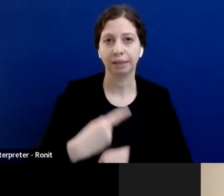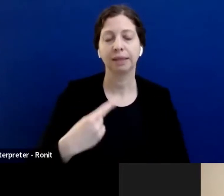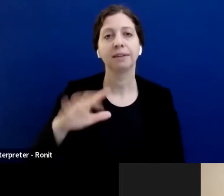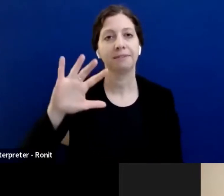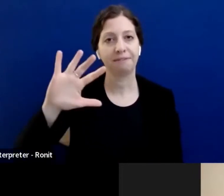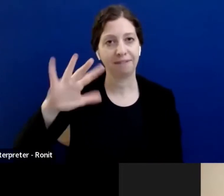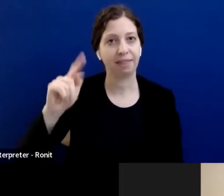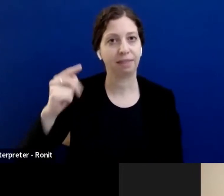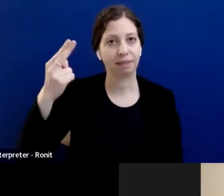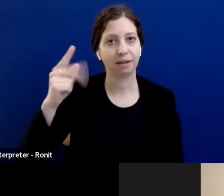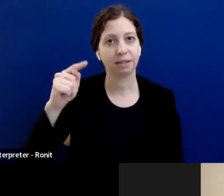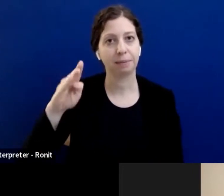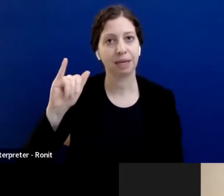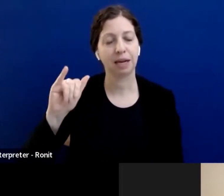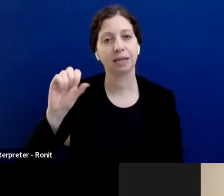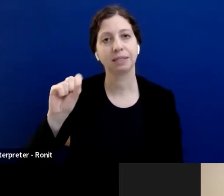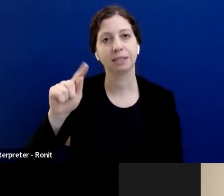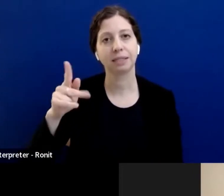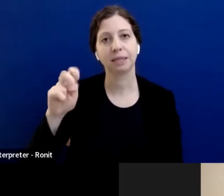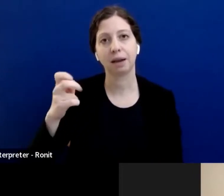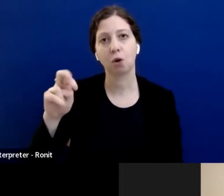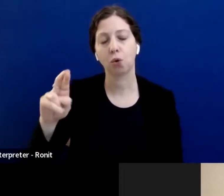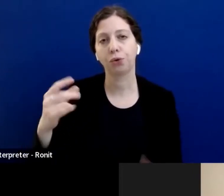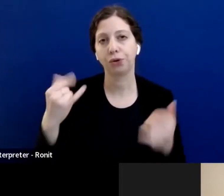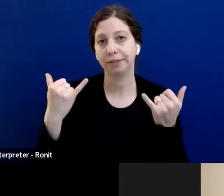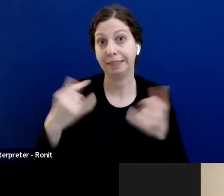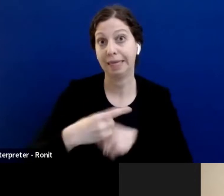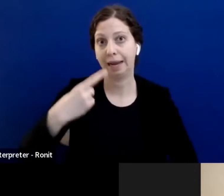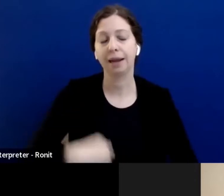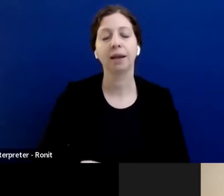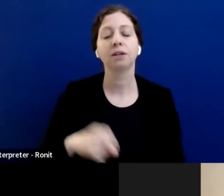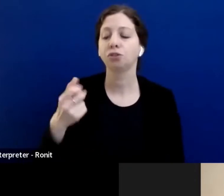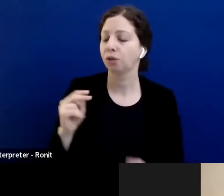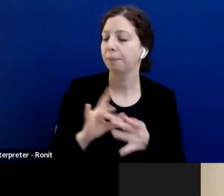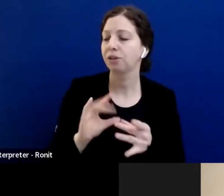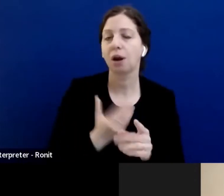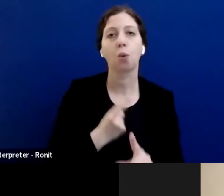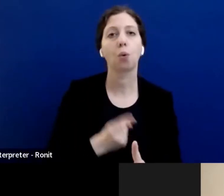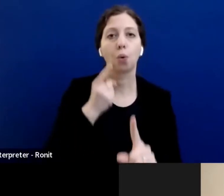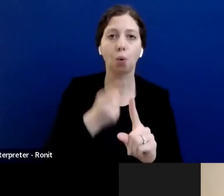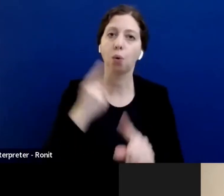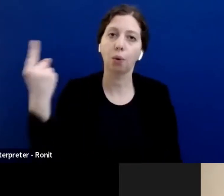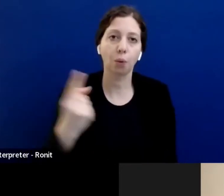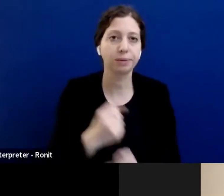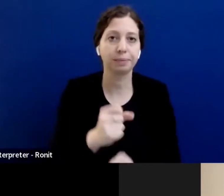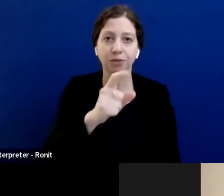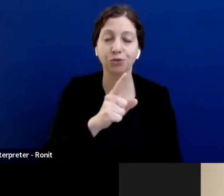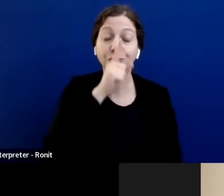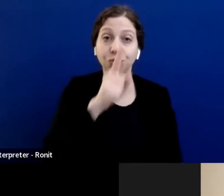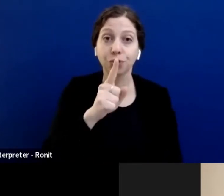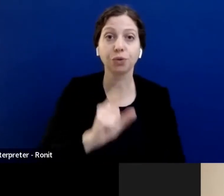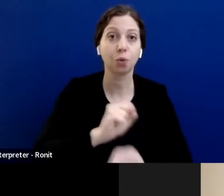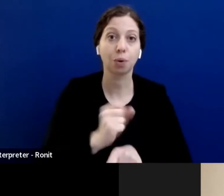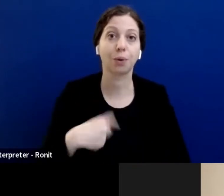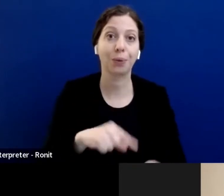Stakeholder Day, and this really is part of, as Sean just mentioned, ACL's goal of always making sure that the work that